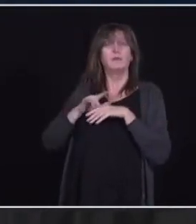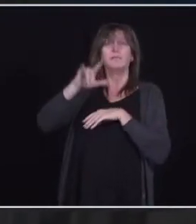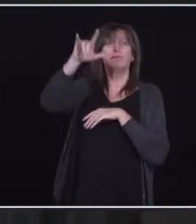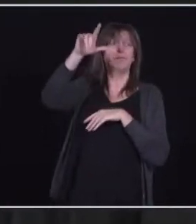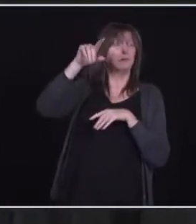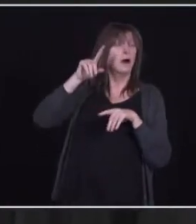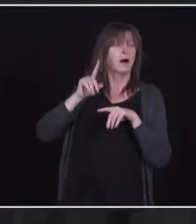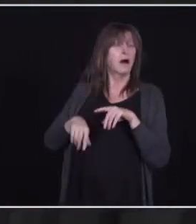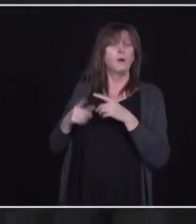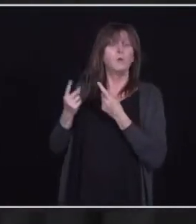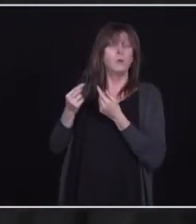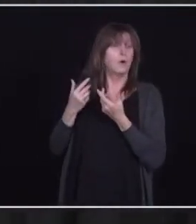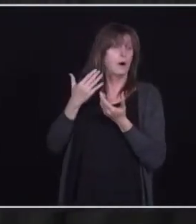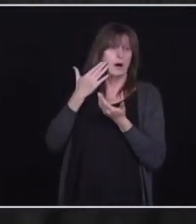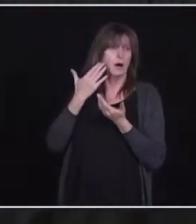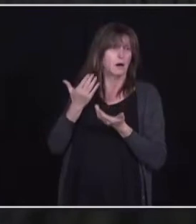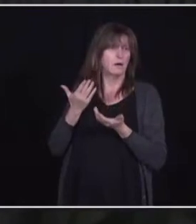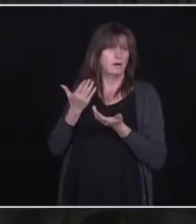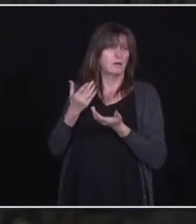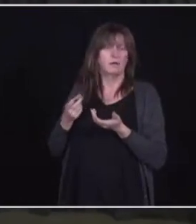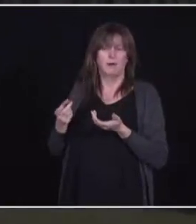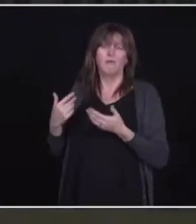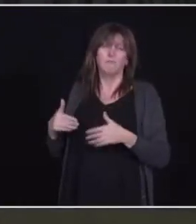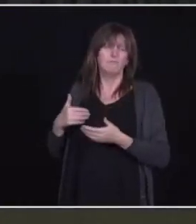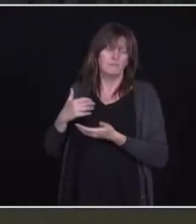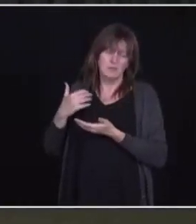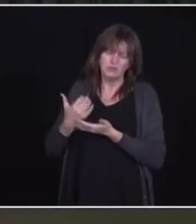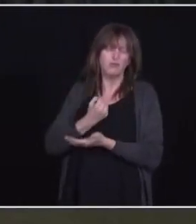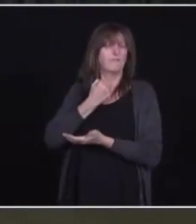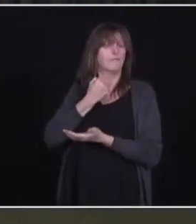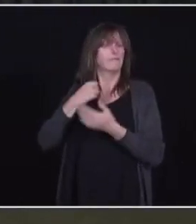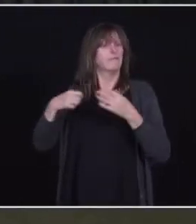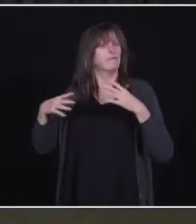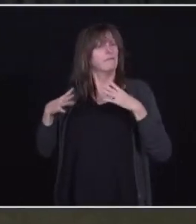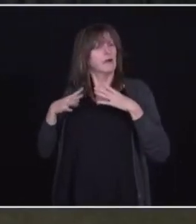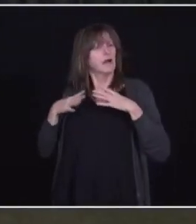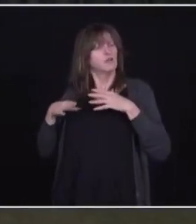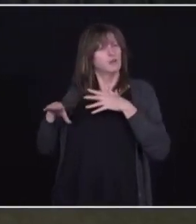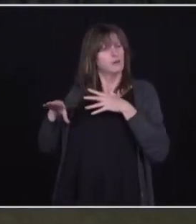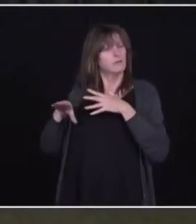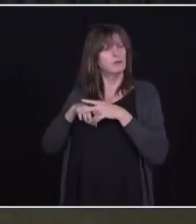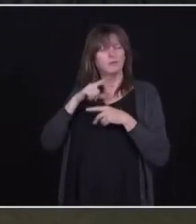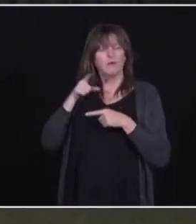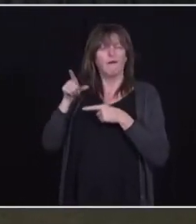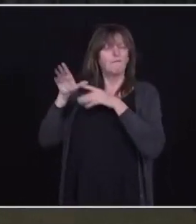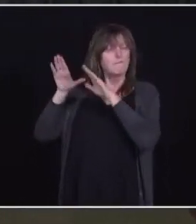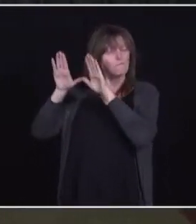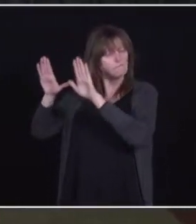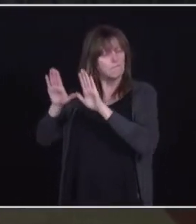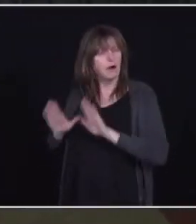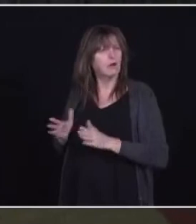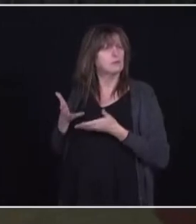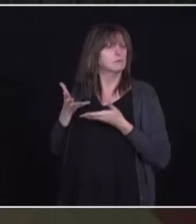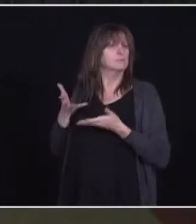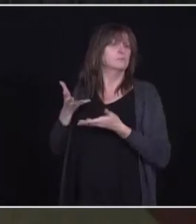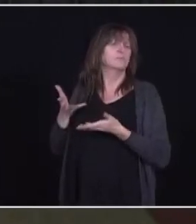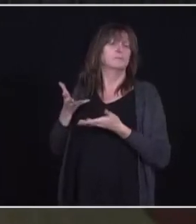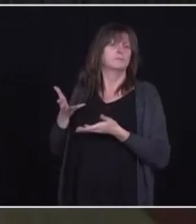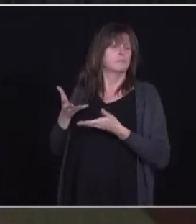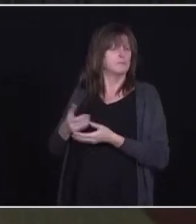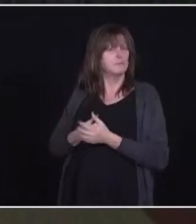well-deserved. And this gentleman is just absolutely incredible. We'll wait until you get over here. Talk about